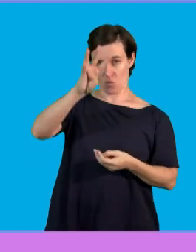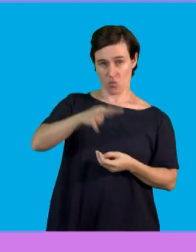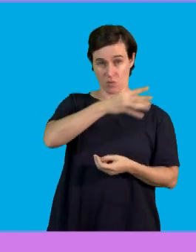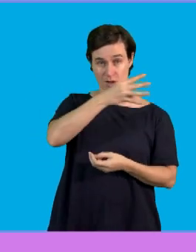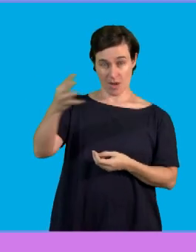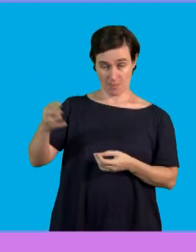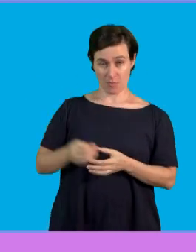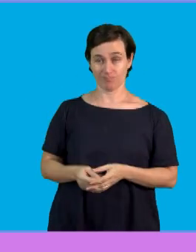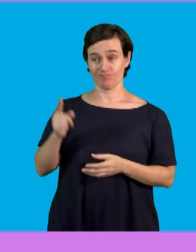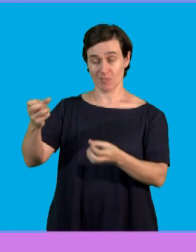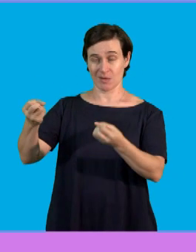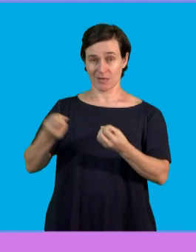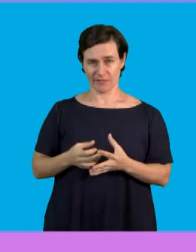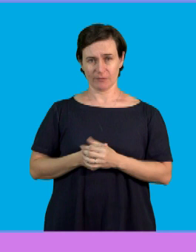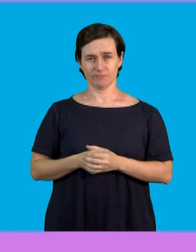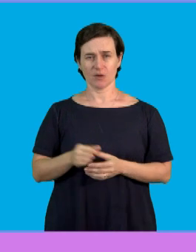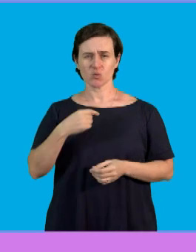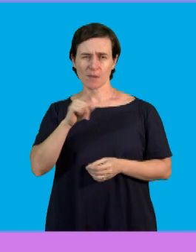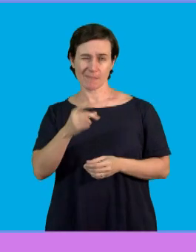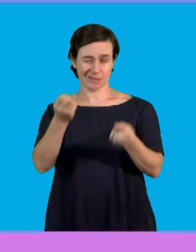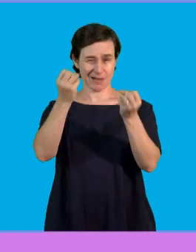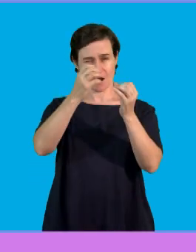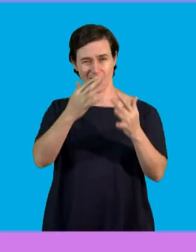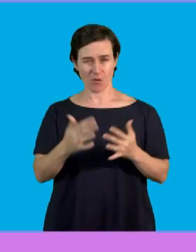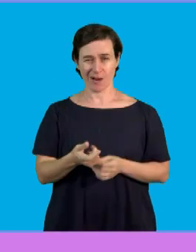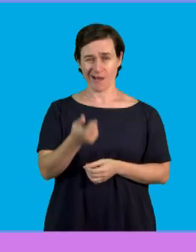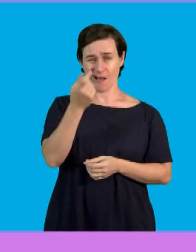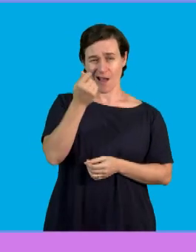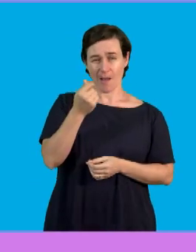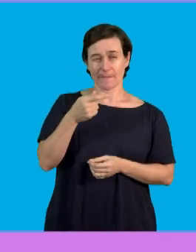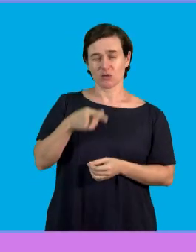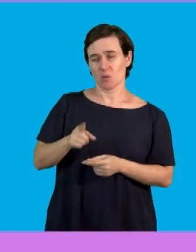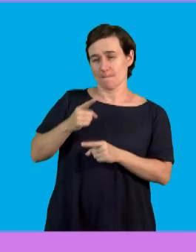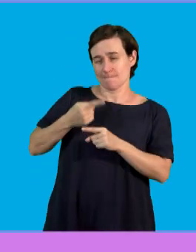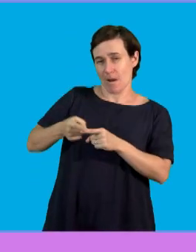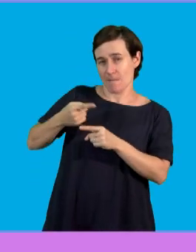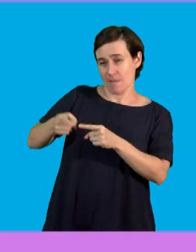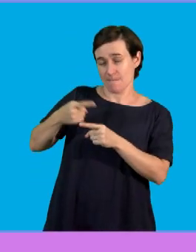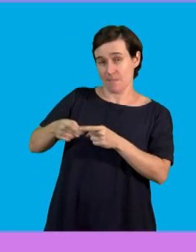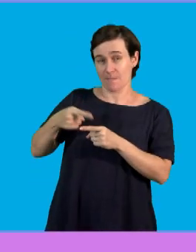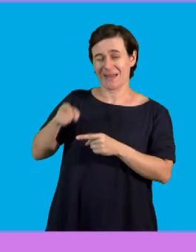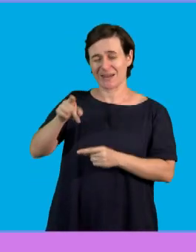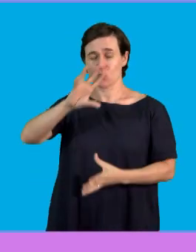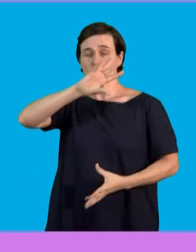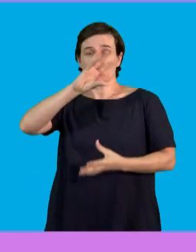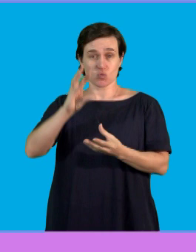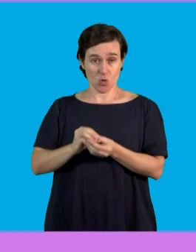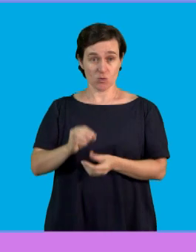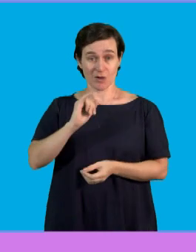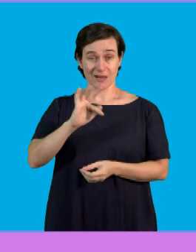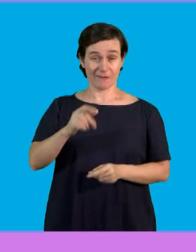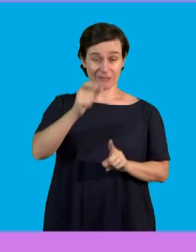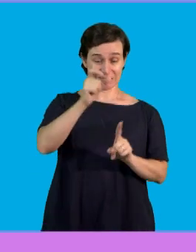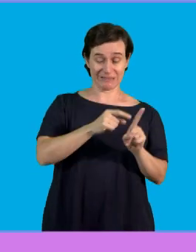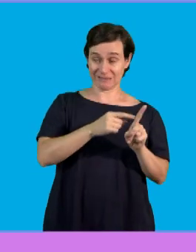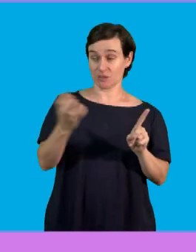is provided to us. So we need to calculate how much will be paid back in total if